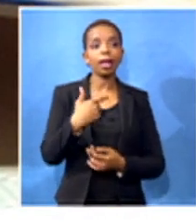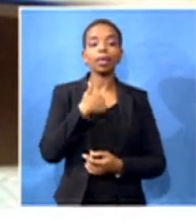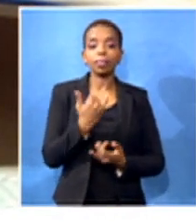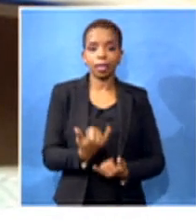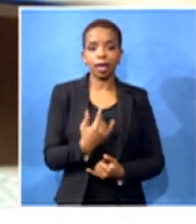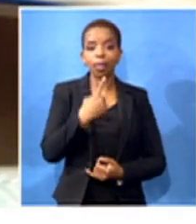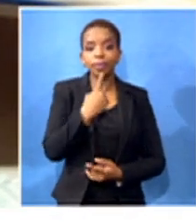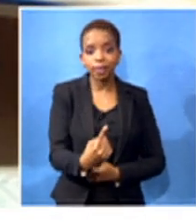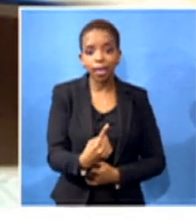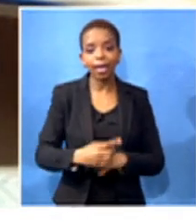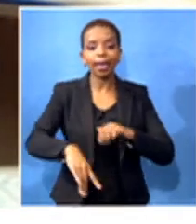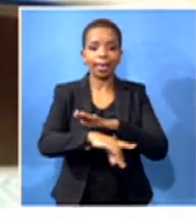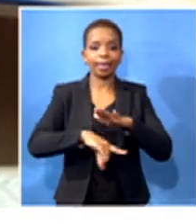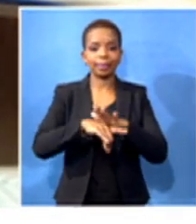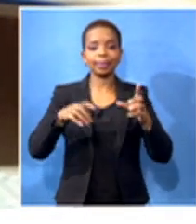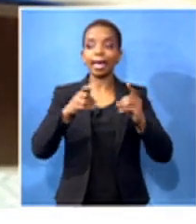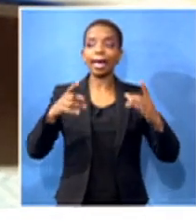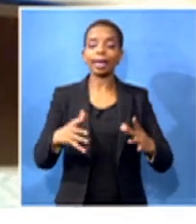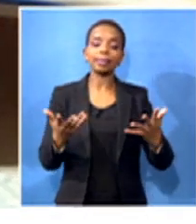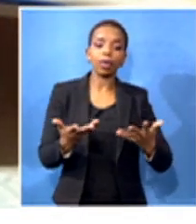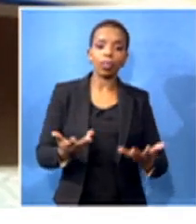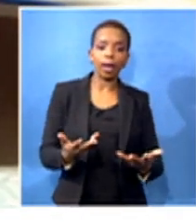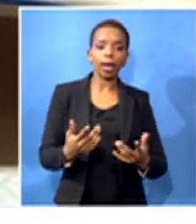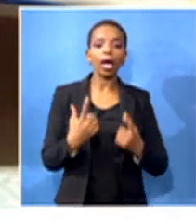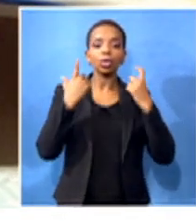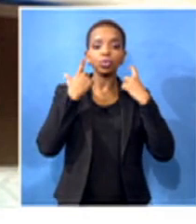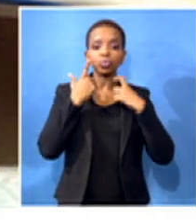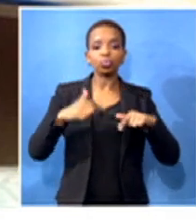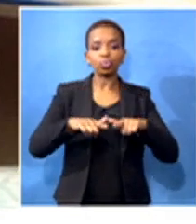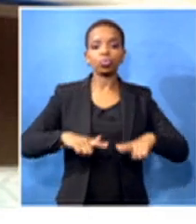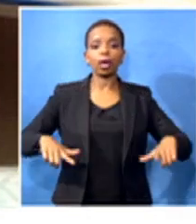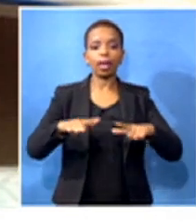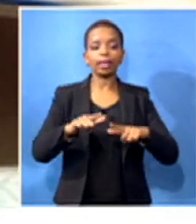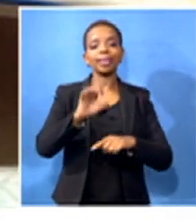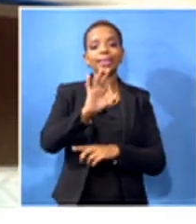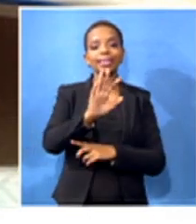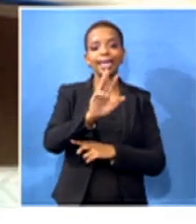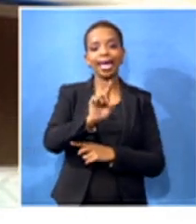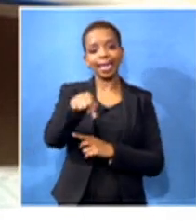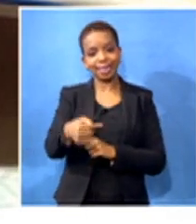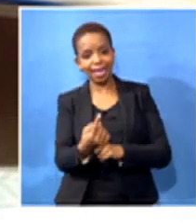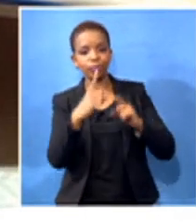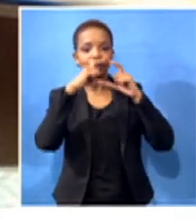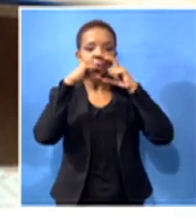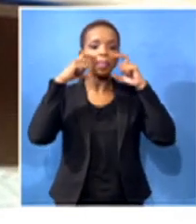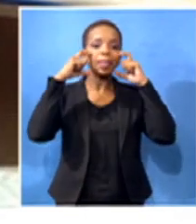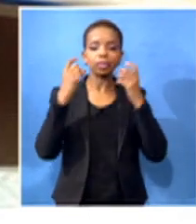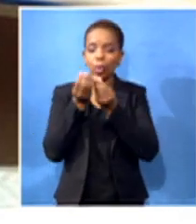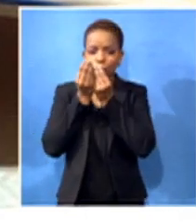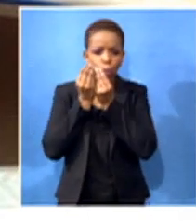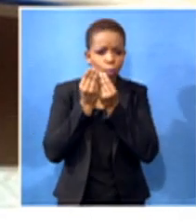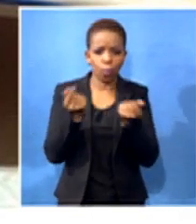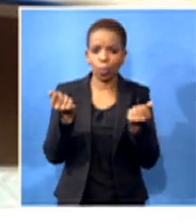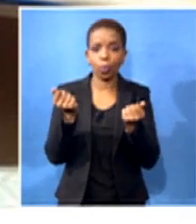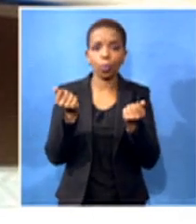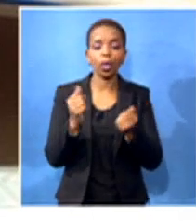district director of Zululand, for example, was saying that about 39,000 masks that were missing, and some of them,